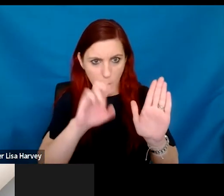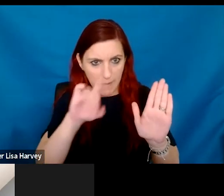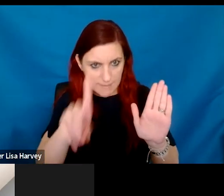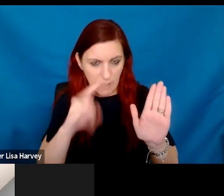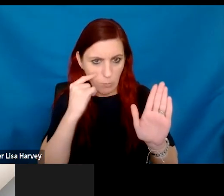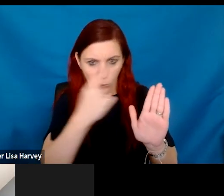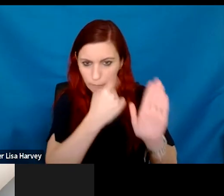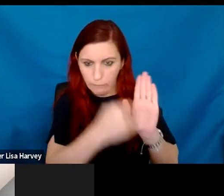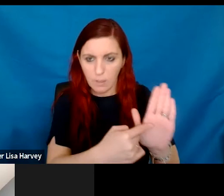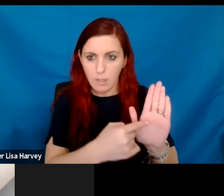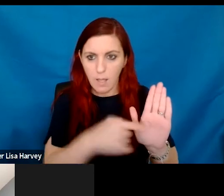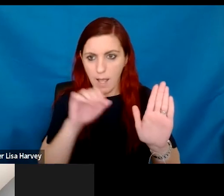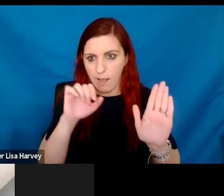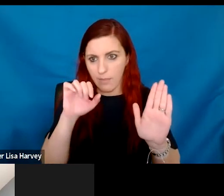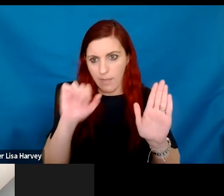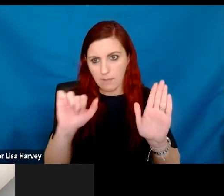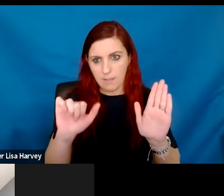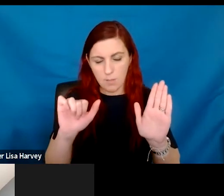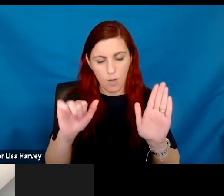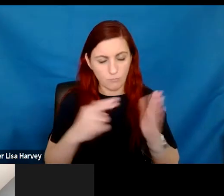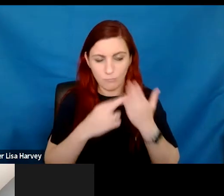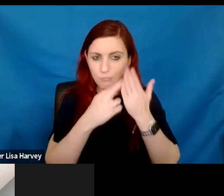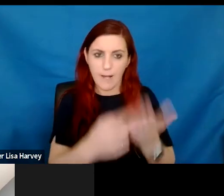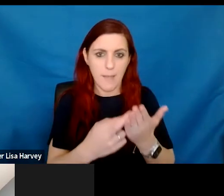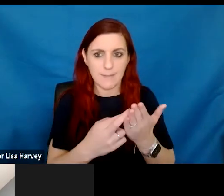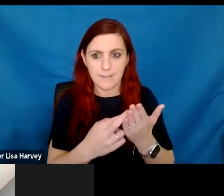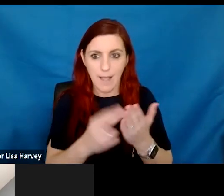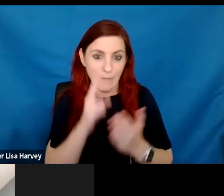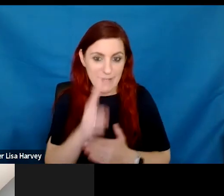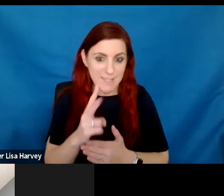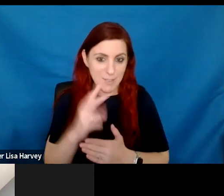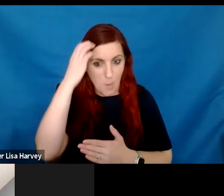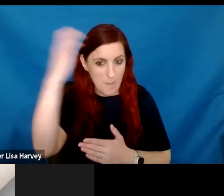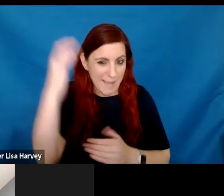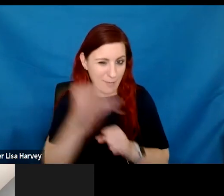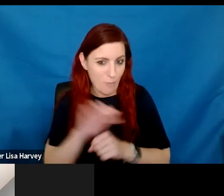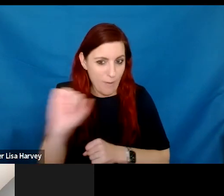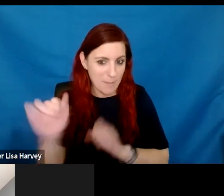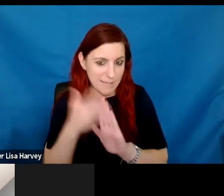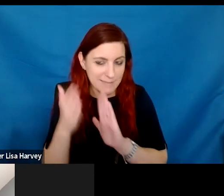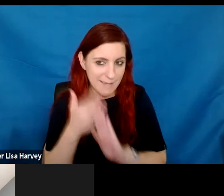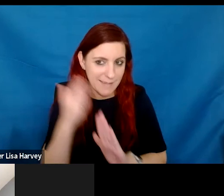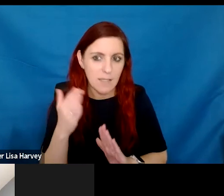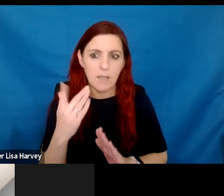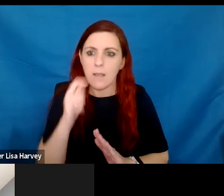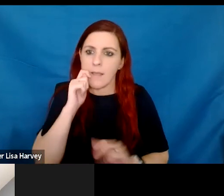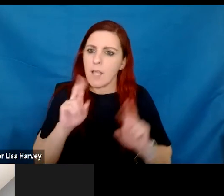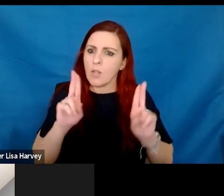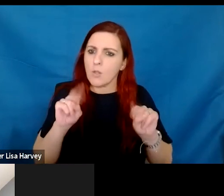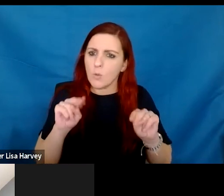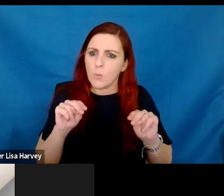to ultimate degree. I would highly recommend a visit to Copenhagen. I think that this new standard